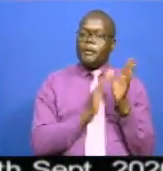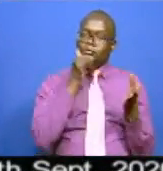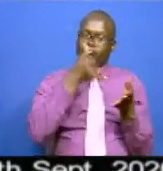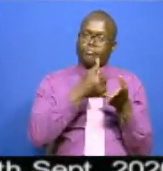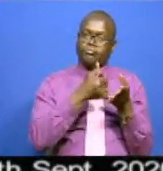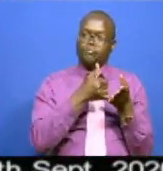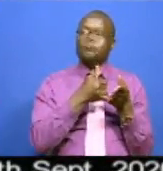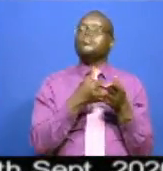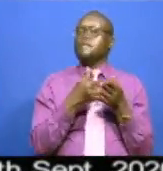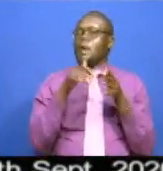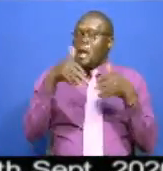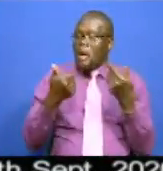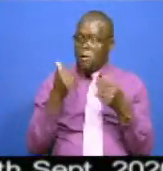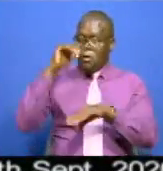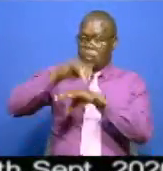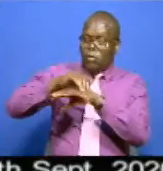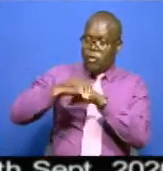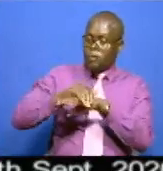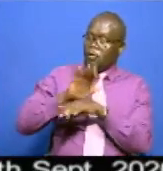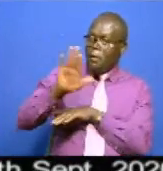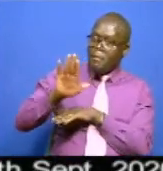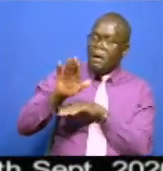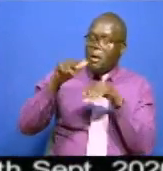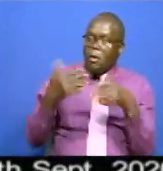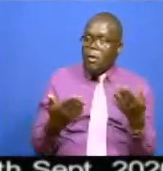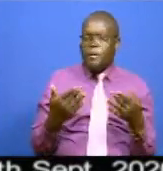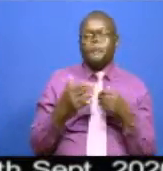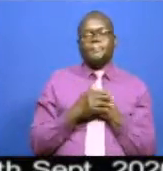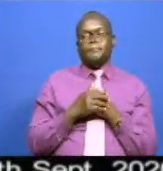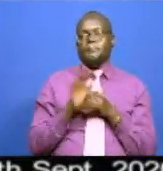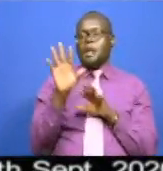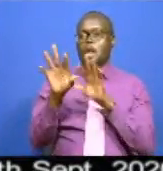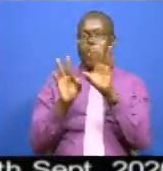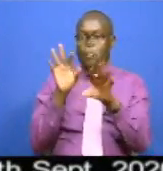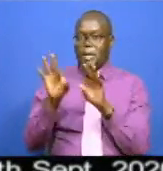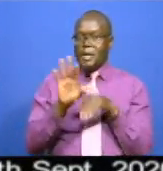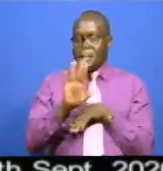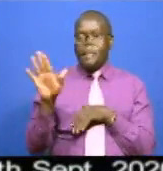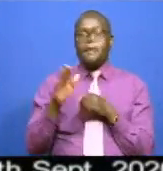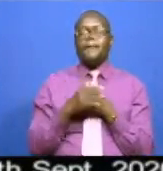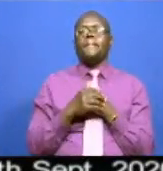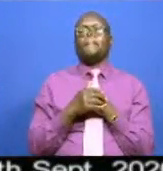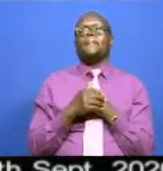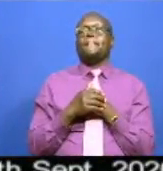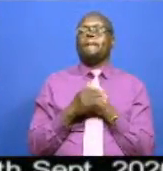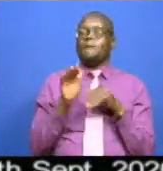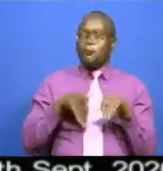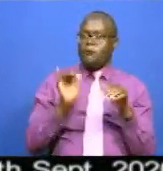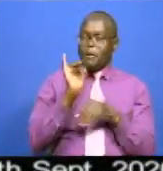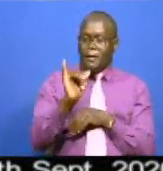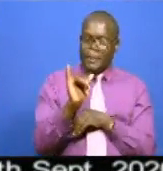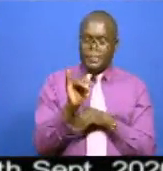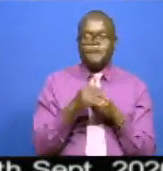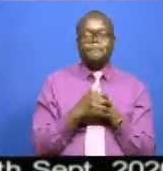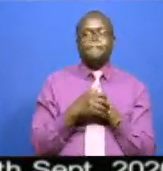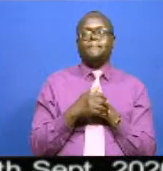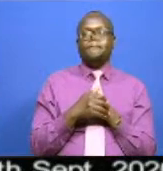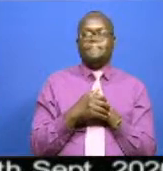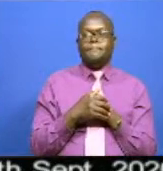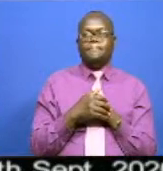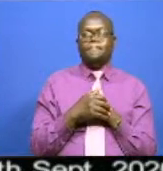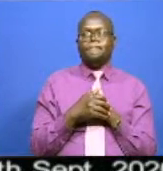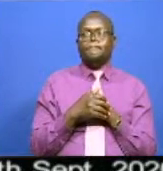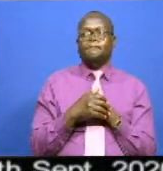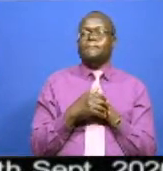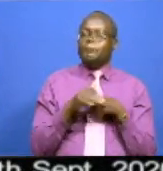the suitability or otherwise of the nominees. To comply with